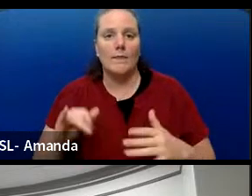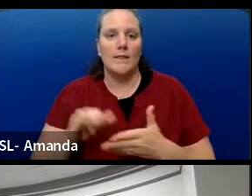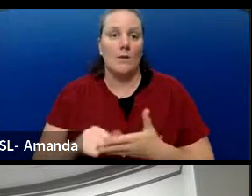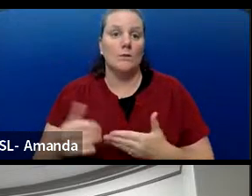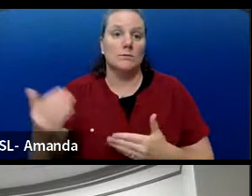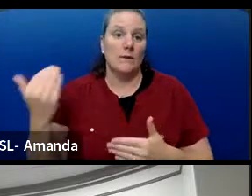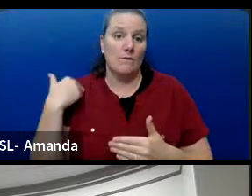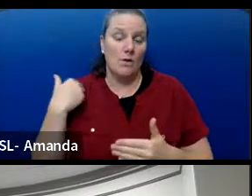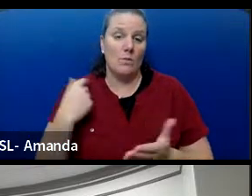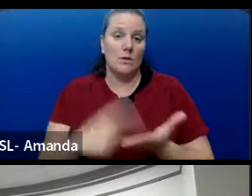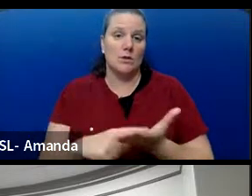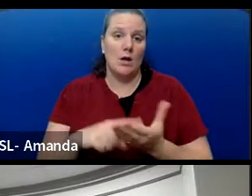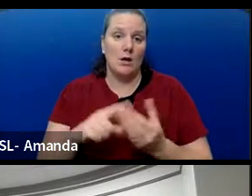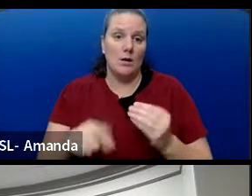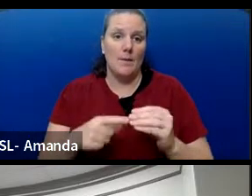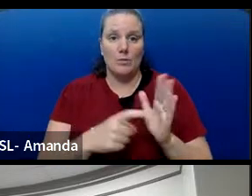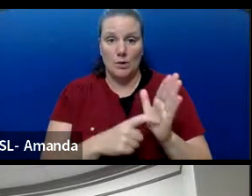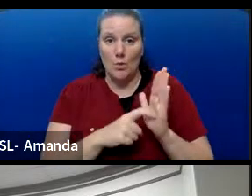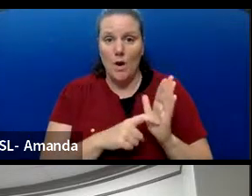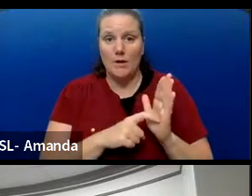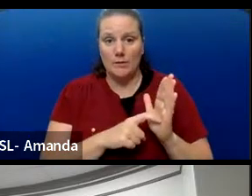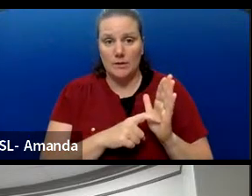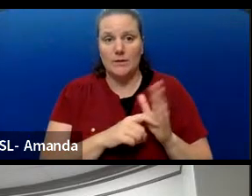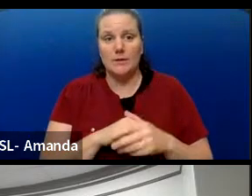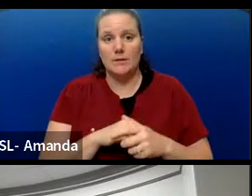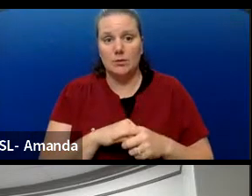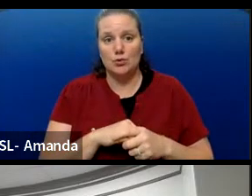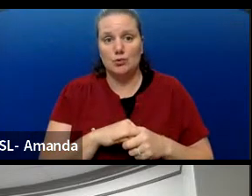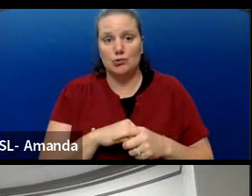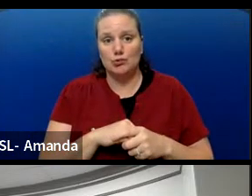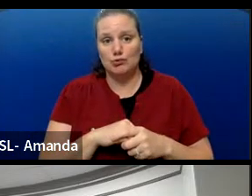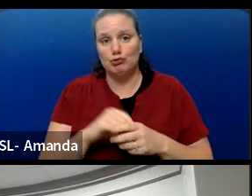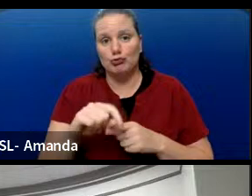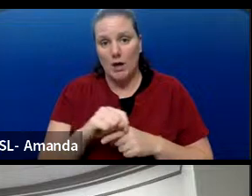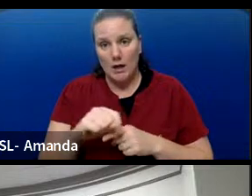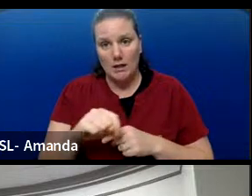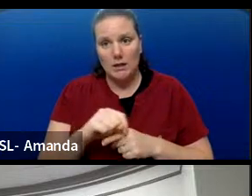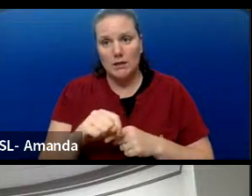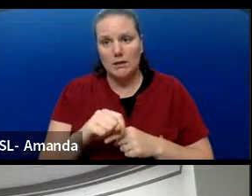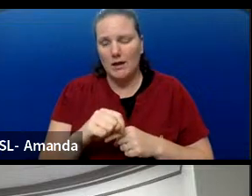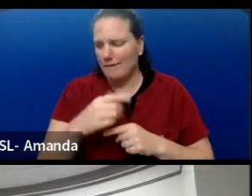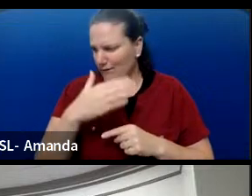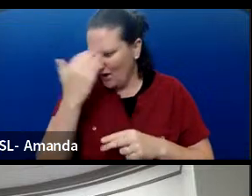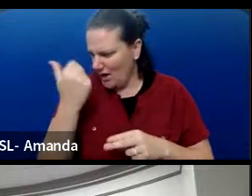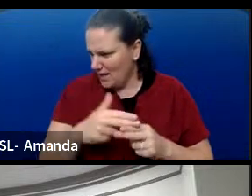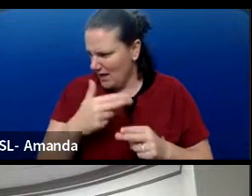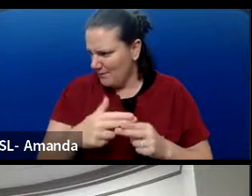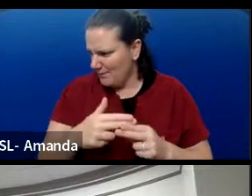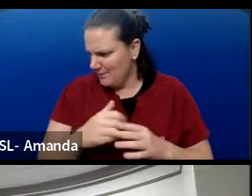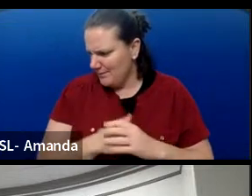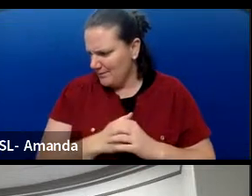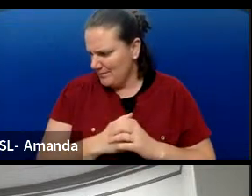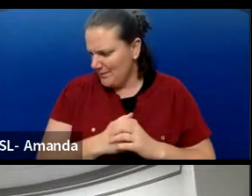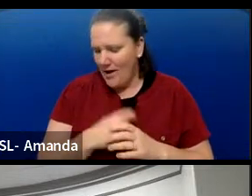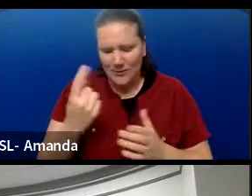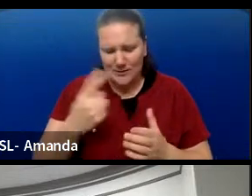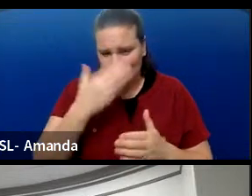talked about requiring the training, and I forget the name of it, which I always